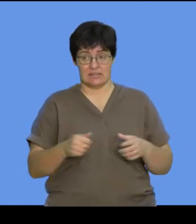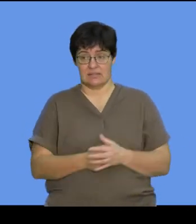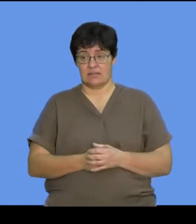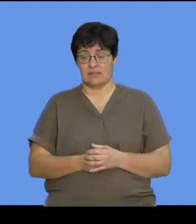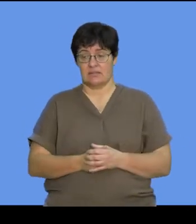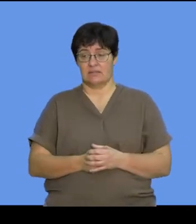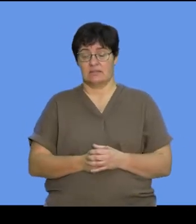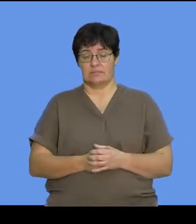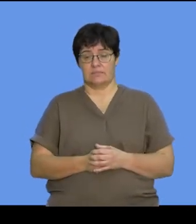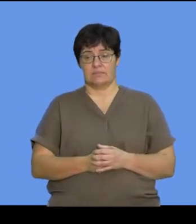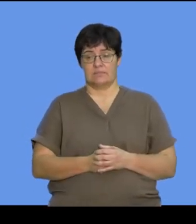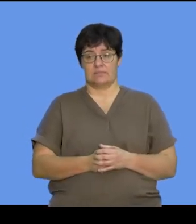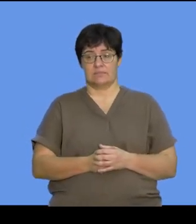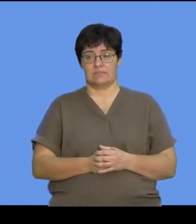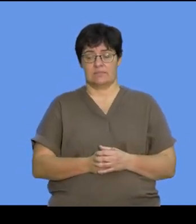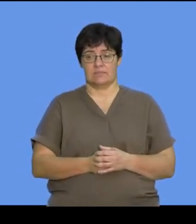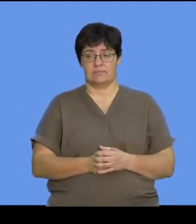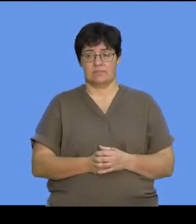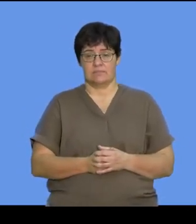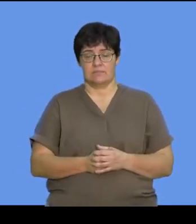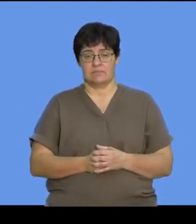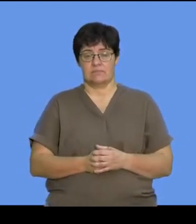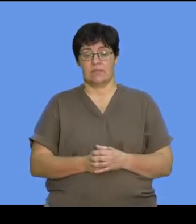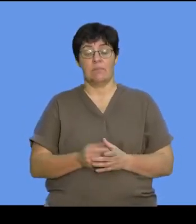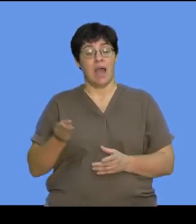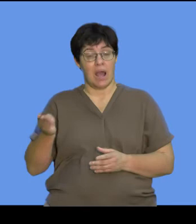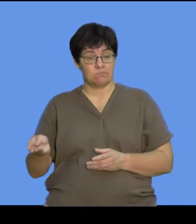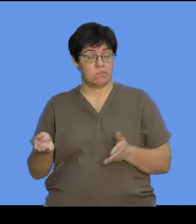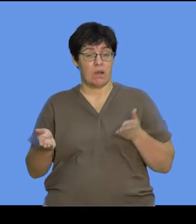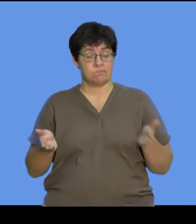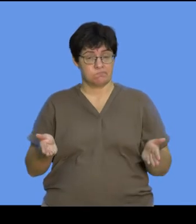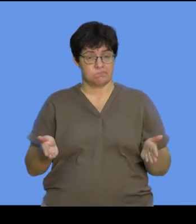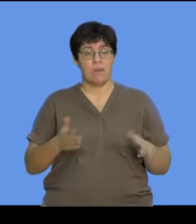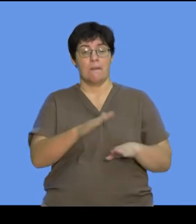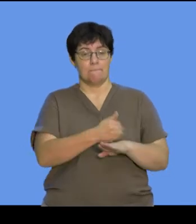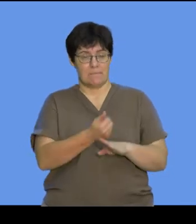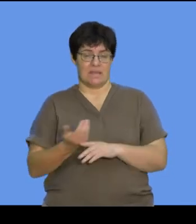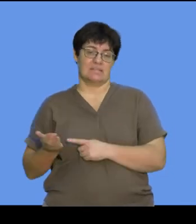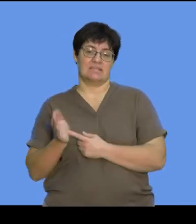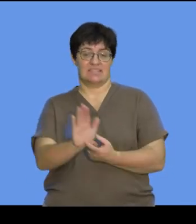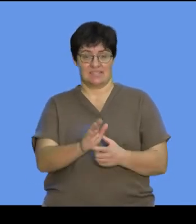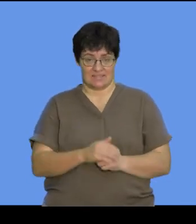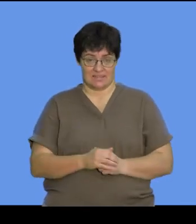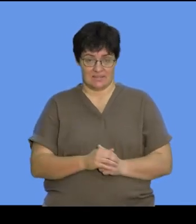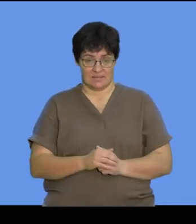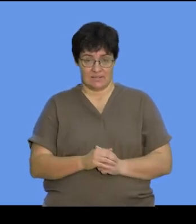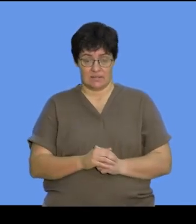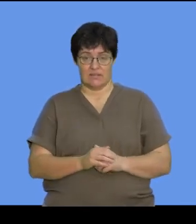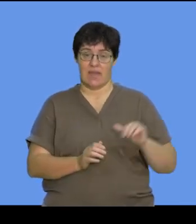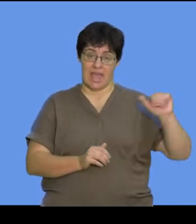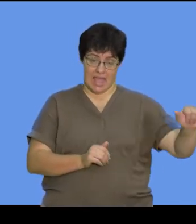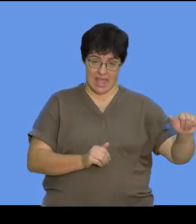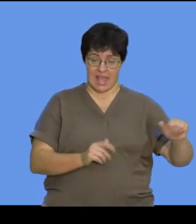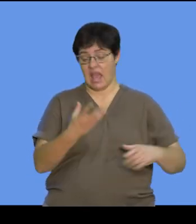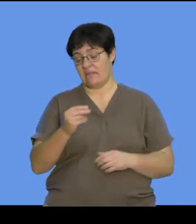enlarge in, okay, have on them the bases that are exposed. So if